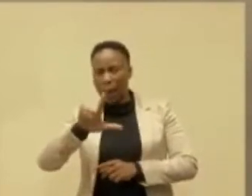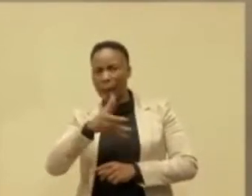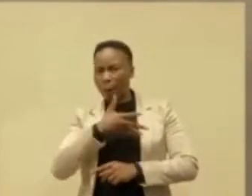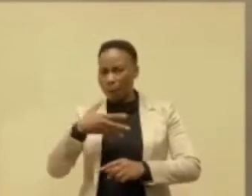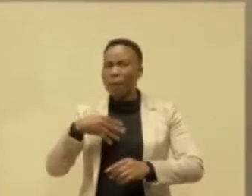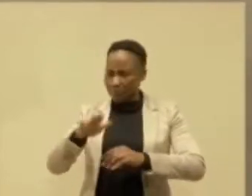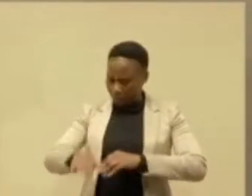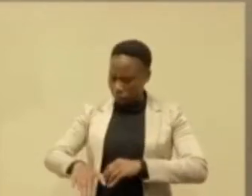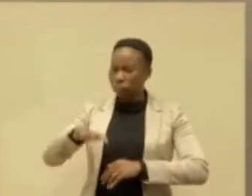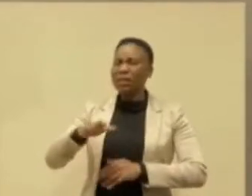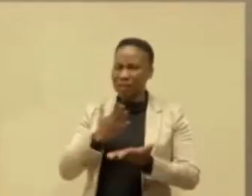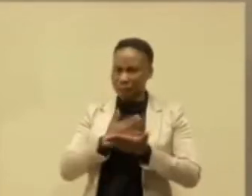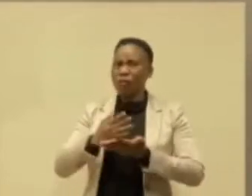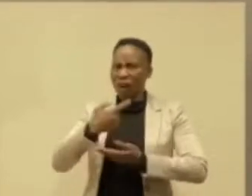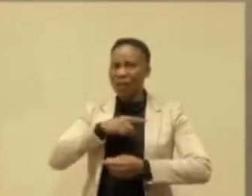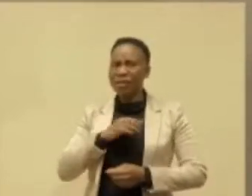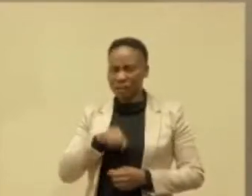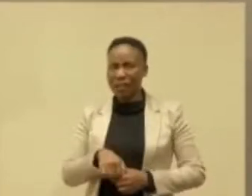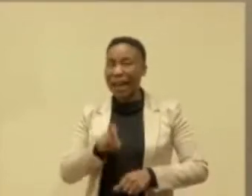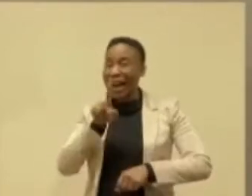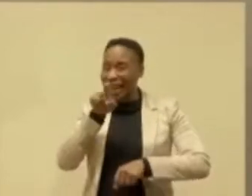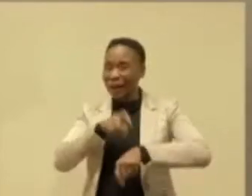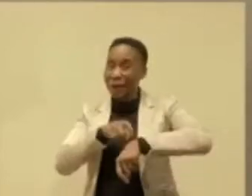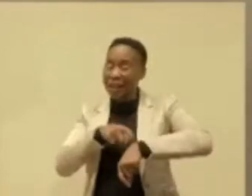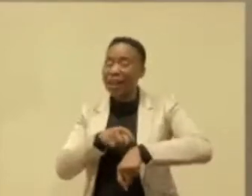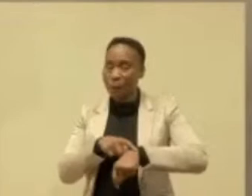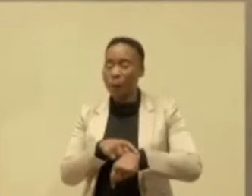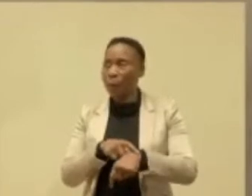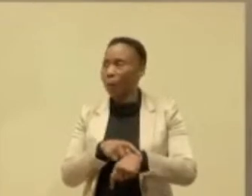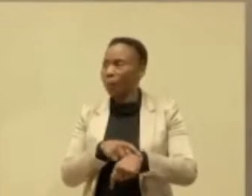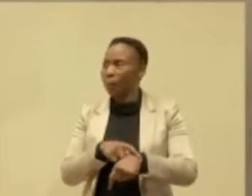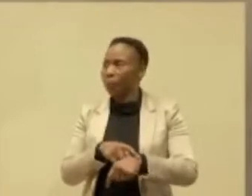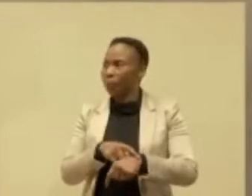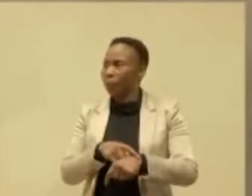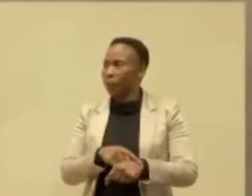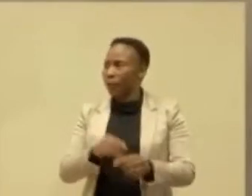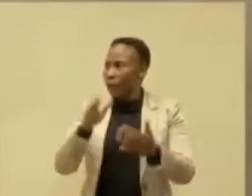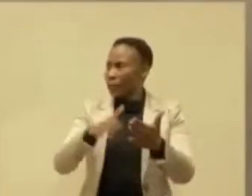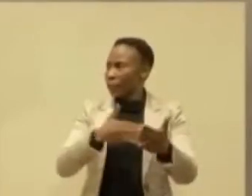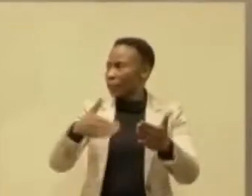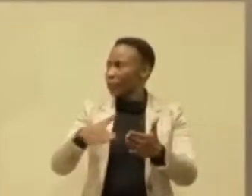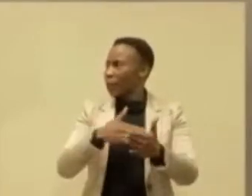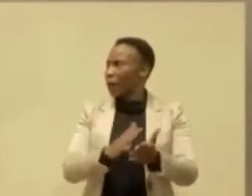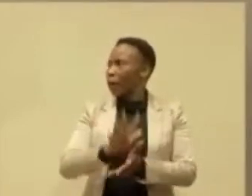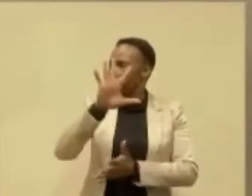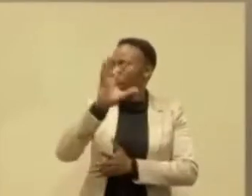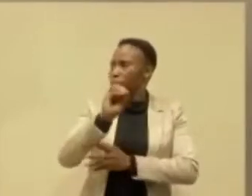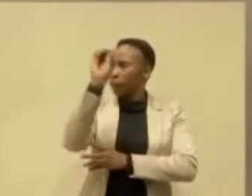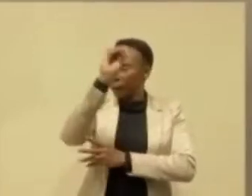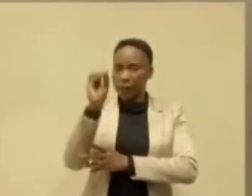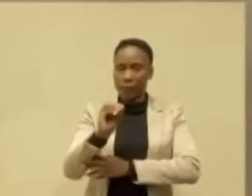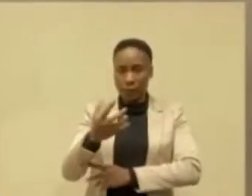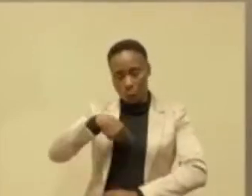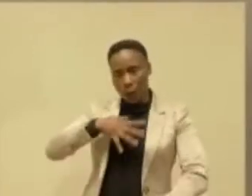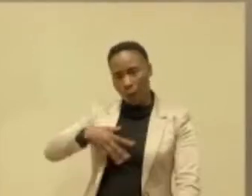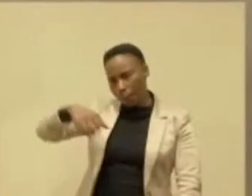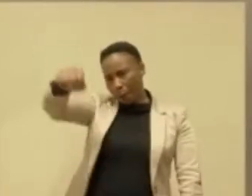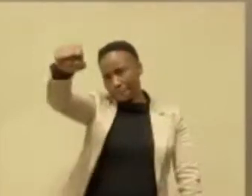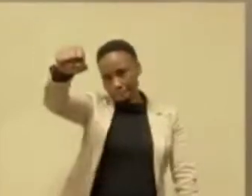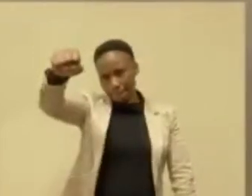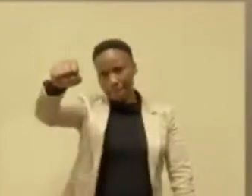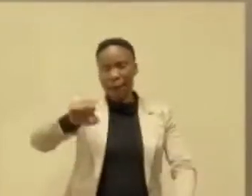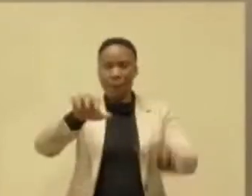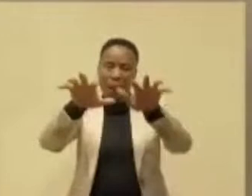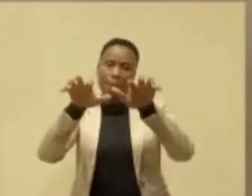some of us at that time they were singing the roberta 50 cia a parliament